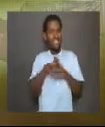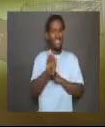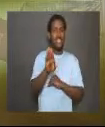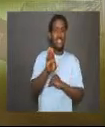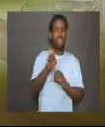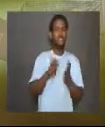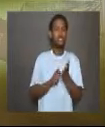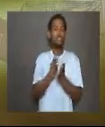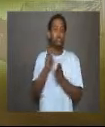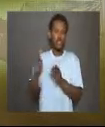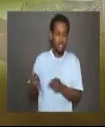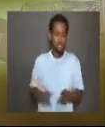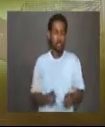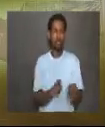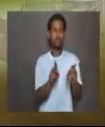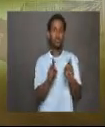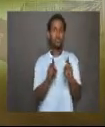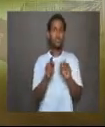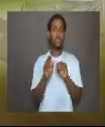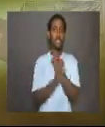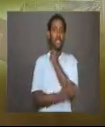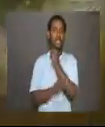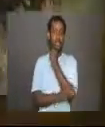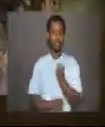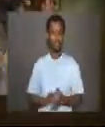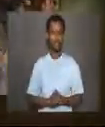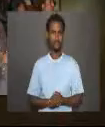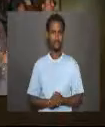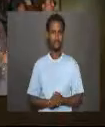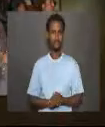the democratic processes of the country.